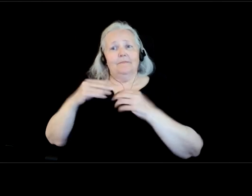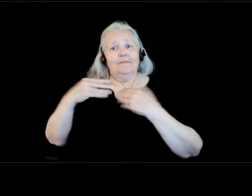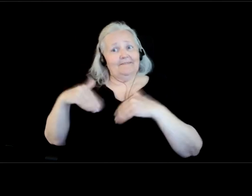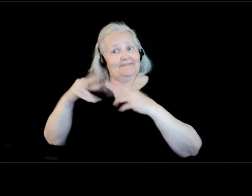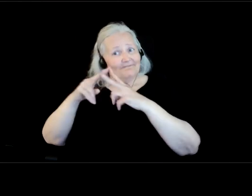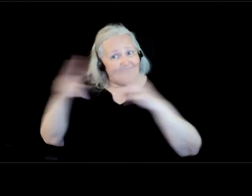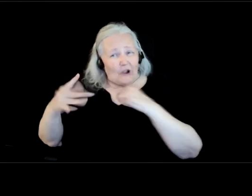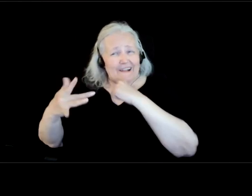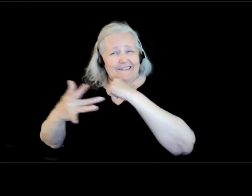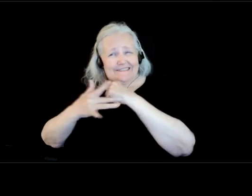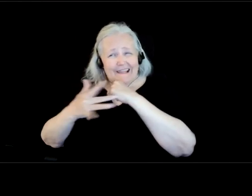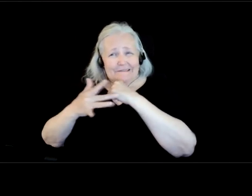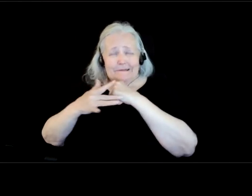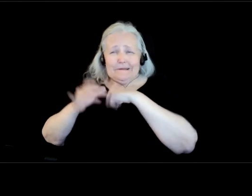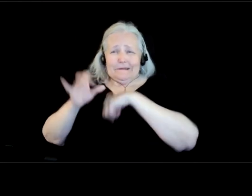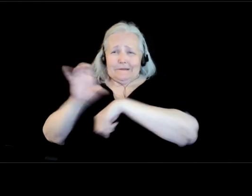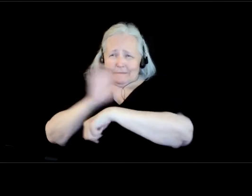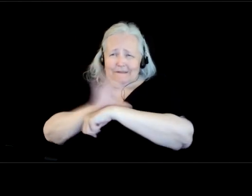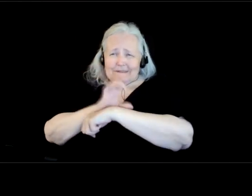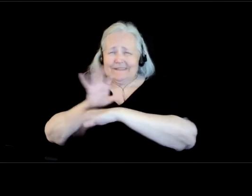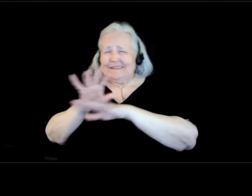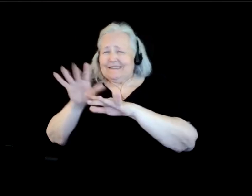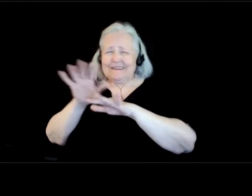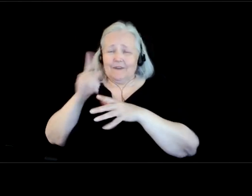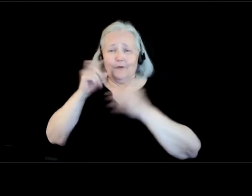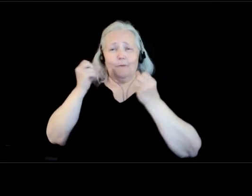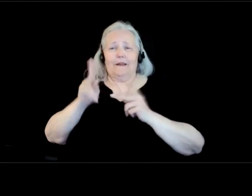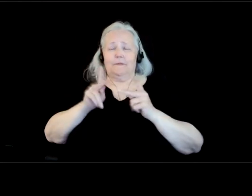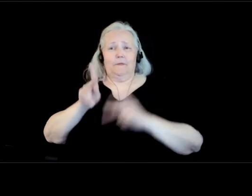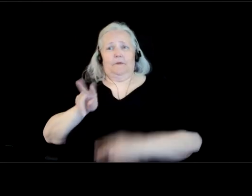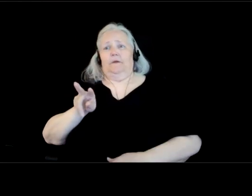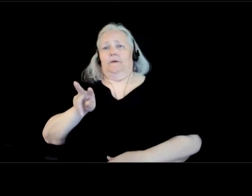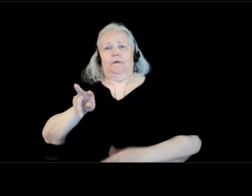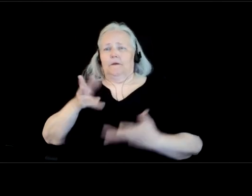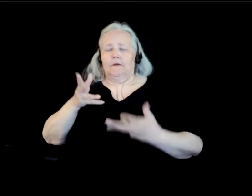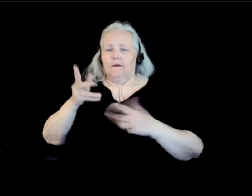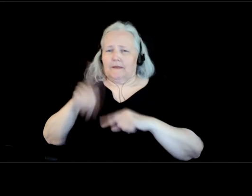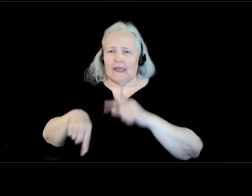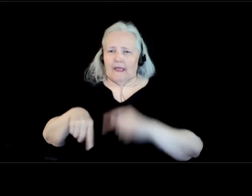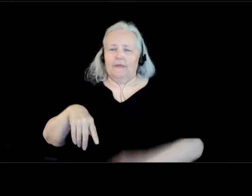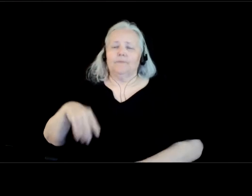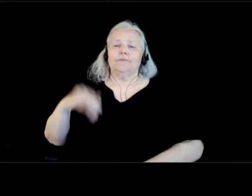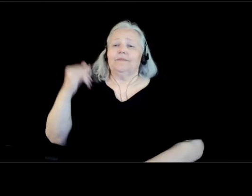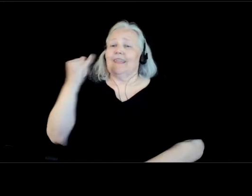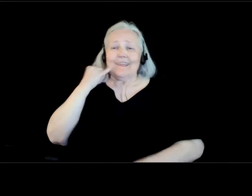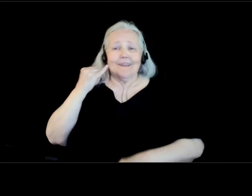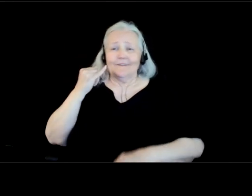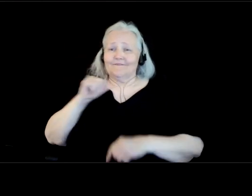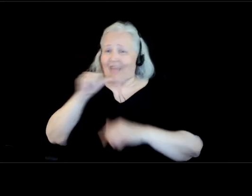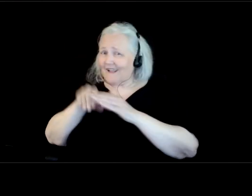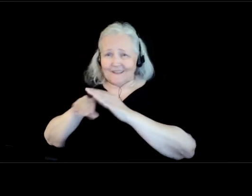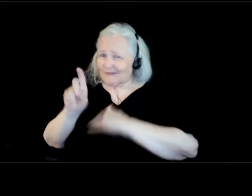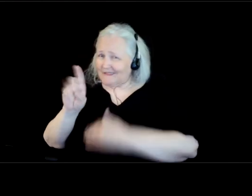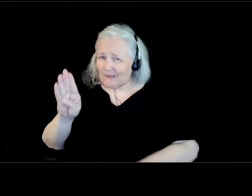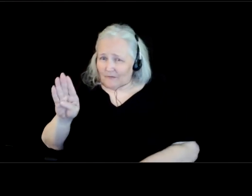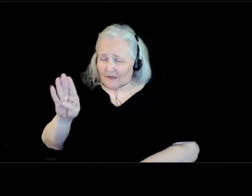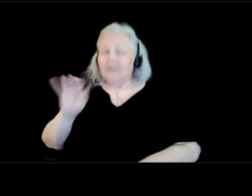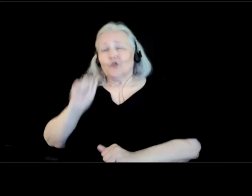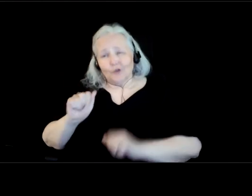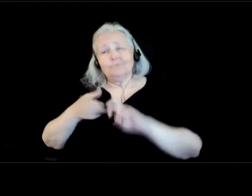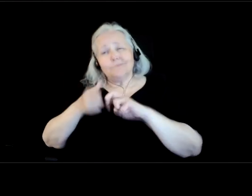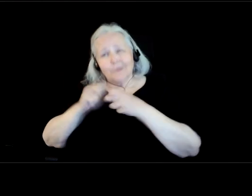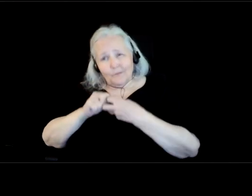not going to work for a lot of audiences. If the database is not accessible, I think that's going to be another issue, because what I